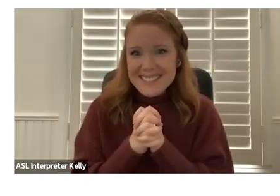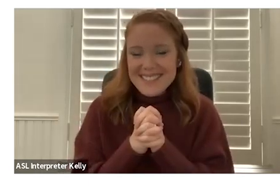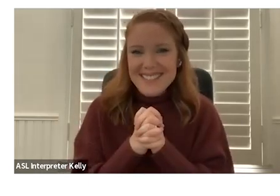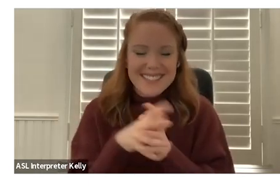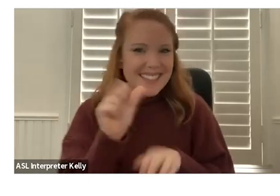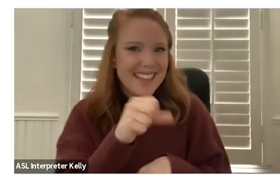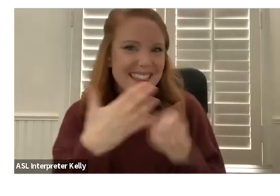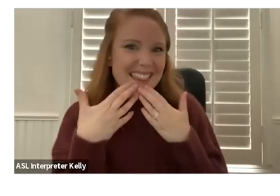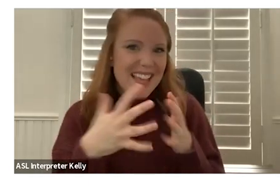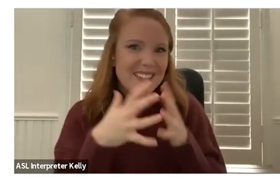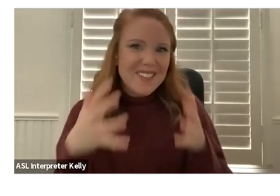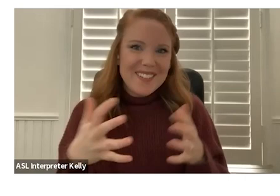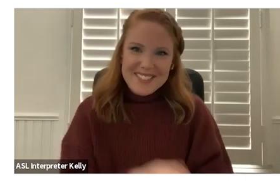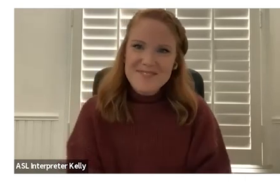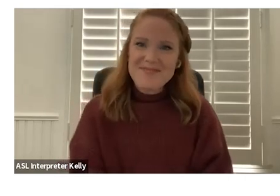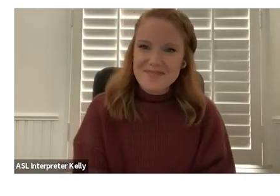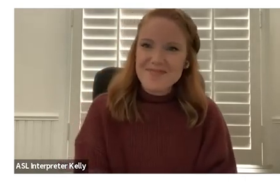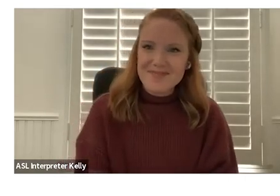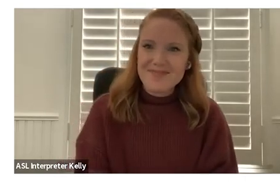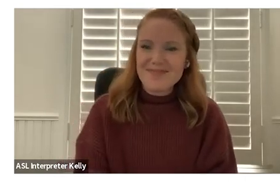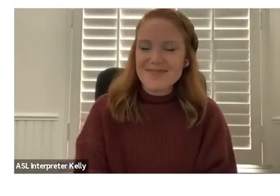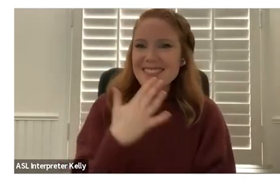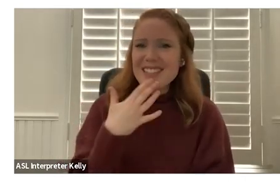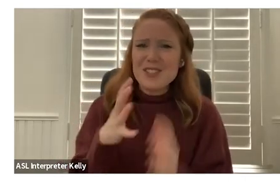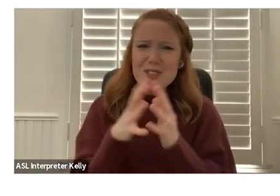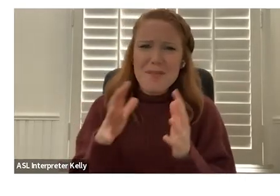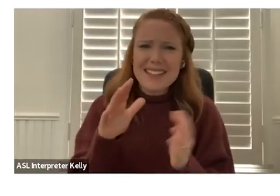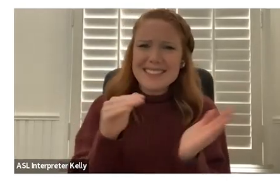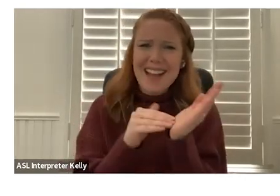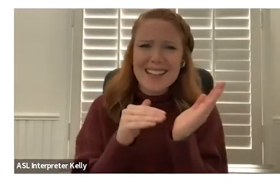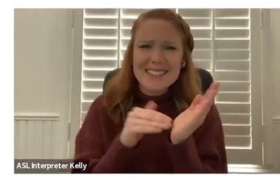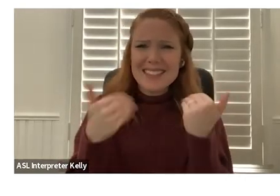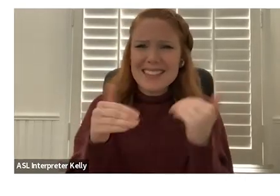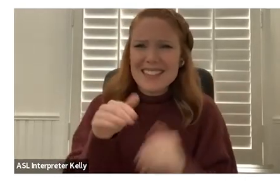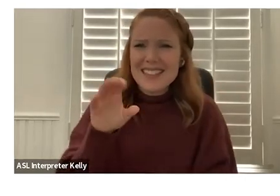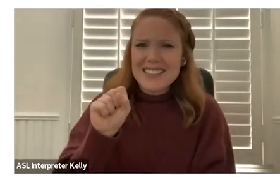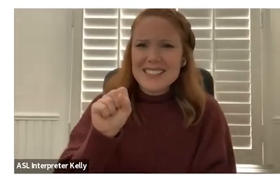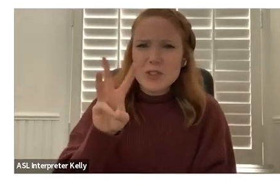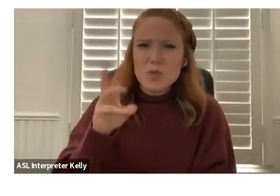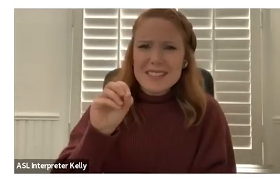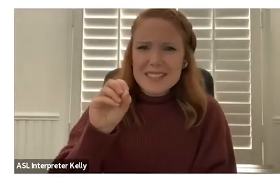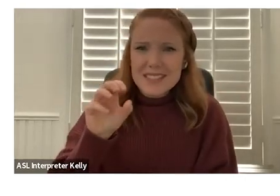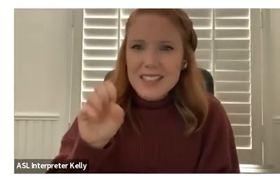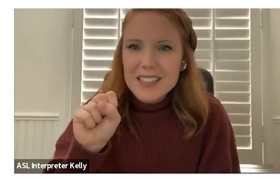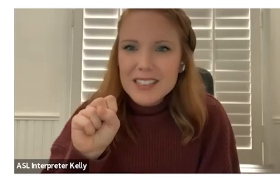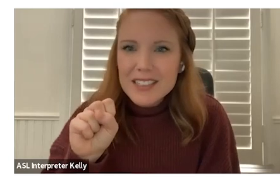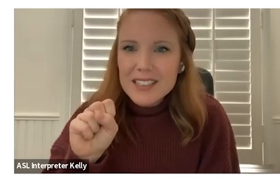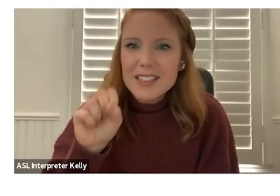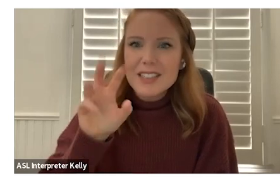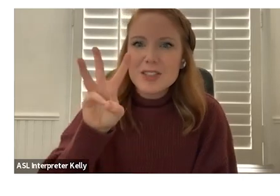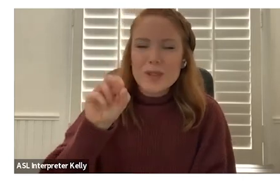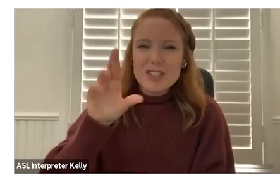much knowledge and, you know, connecting the dots between the idea of no man's land,